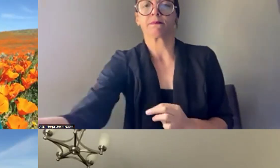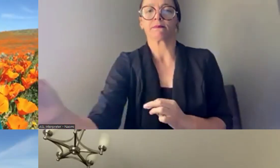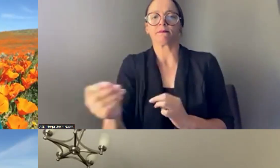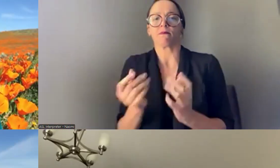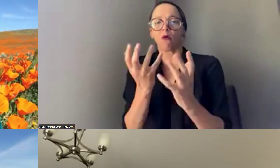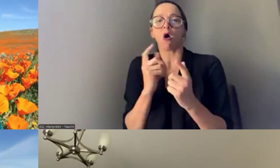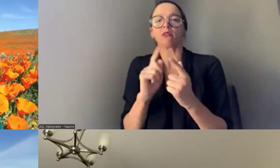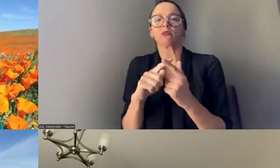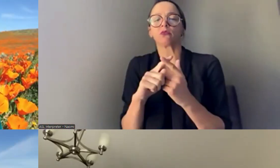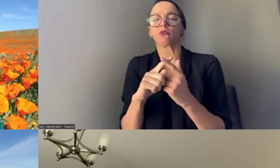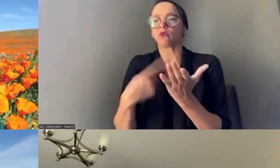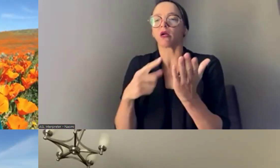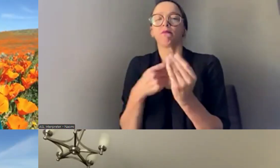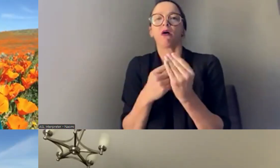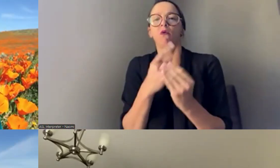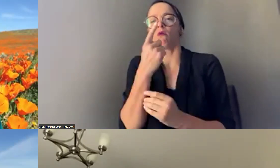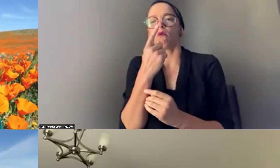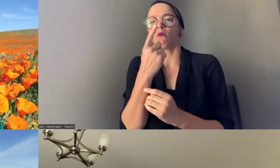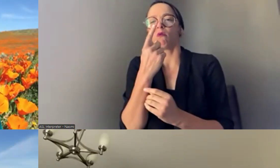raising my voice or